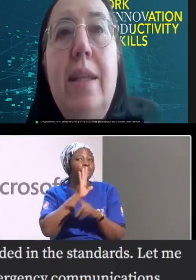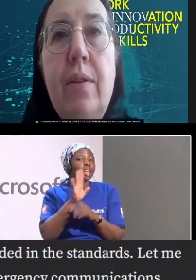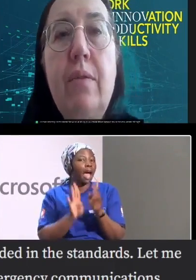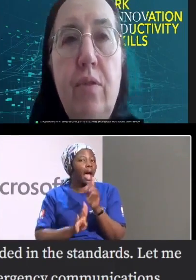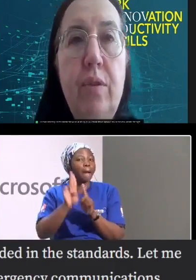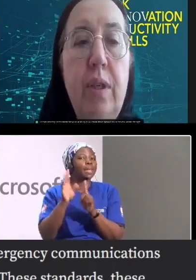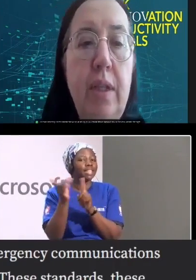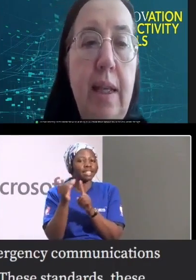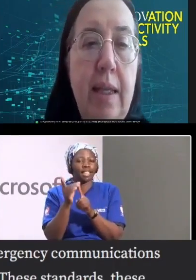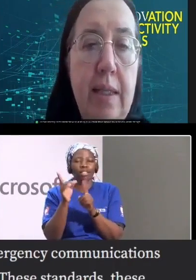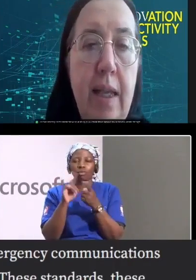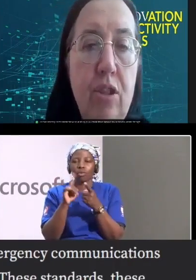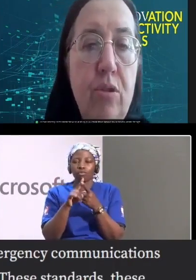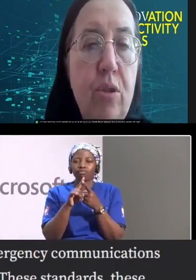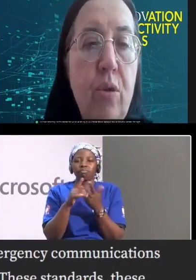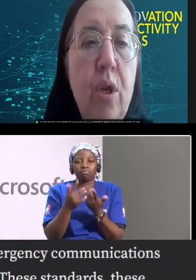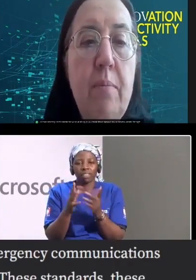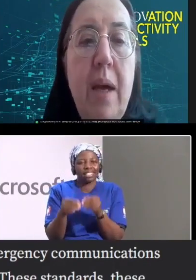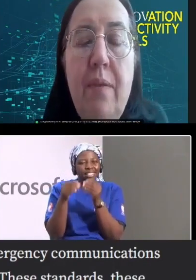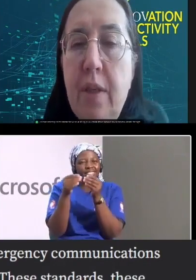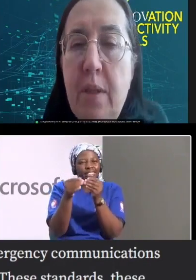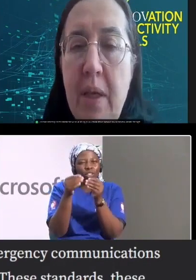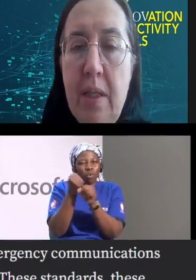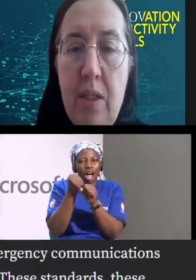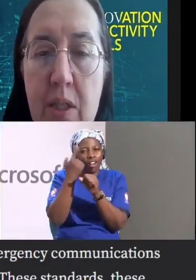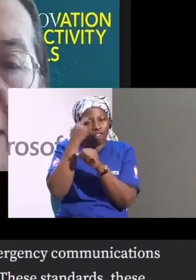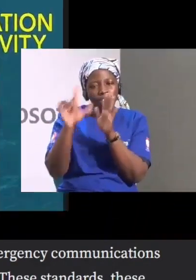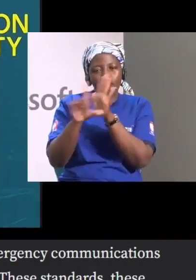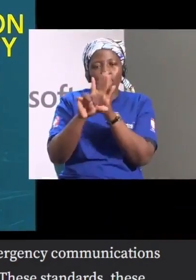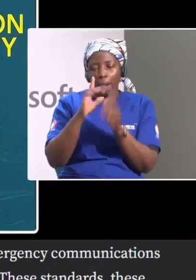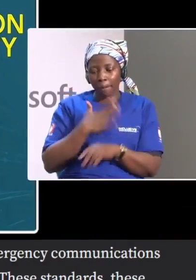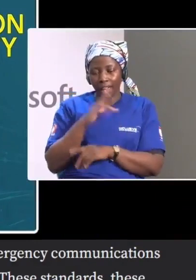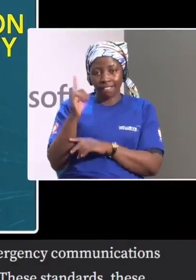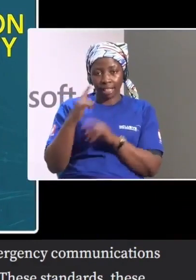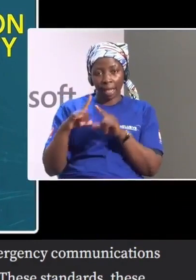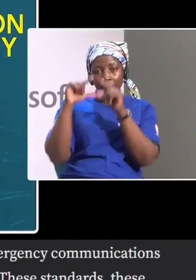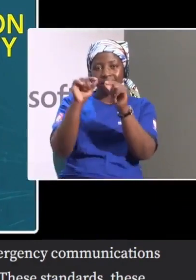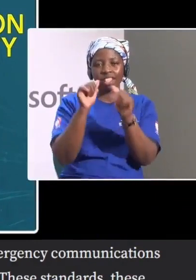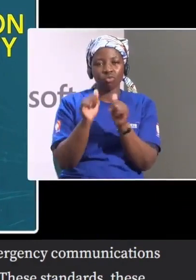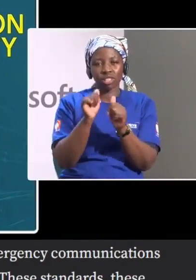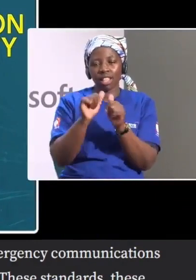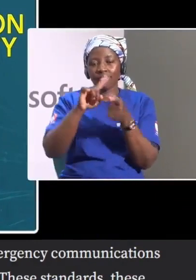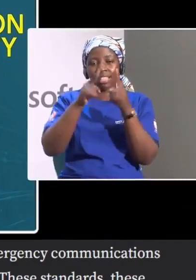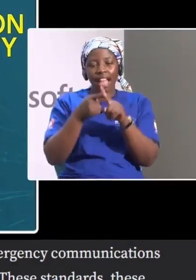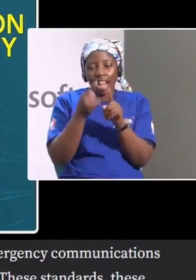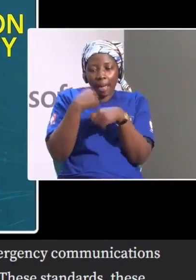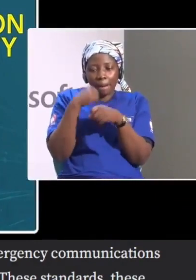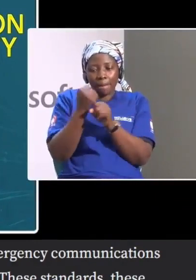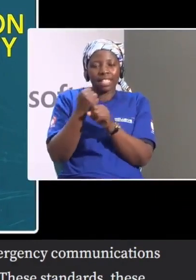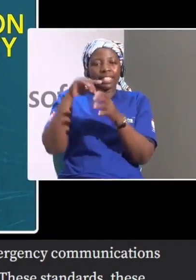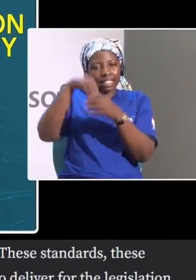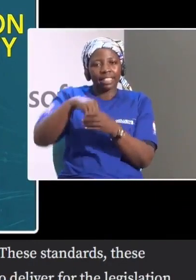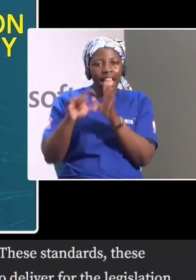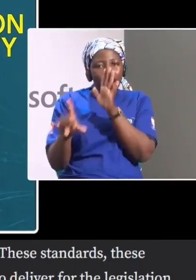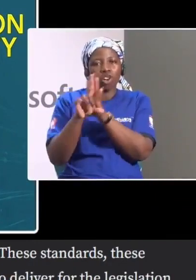to deliver for the legislation. So my first message is that the standard is set into a legislative